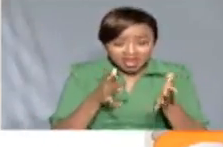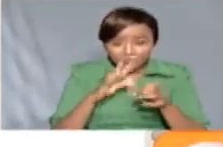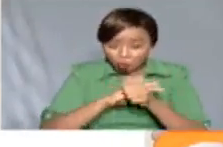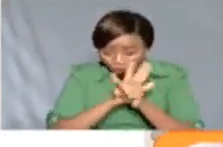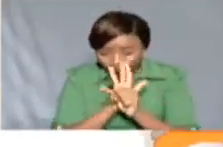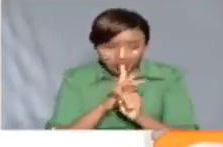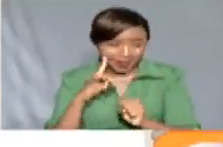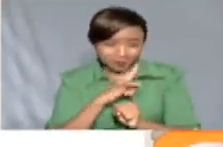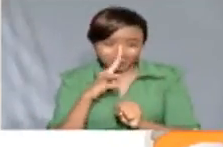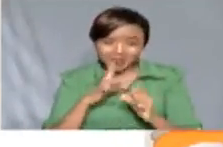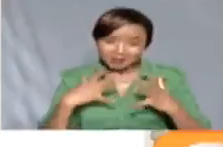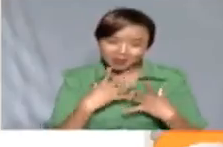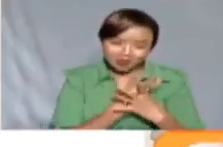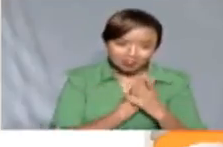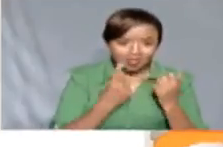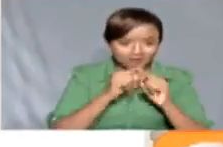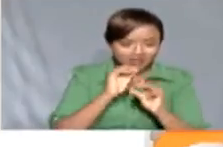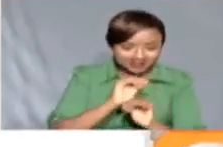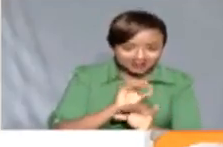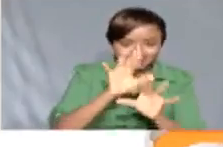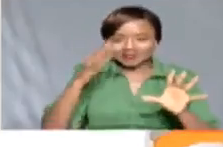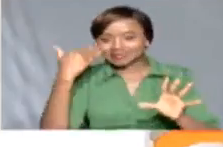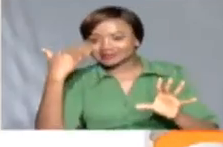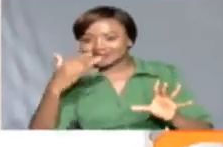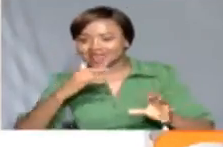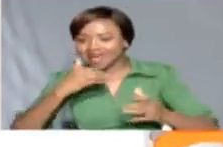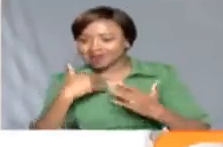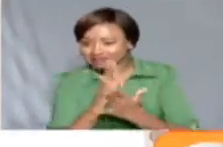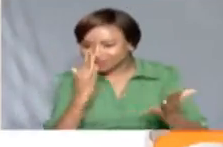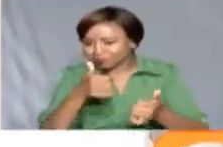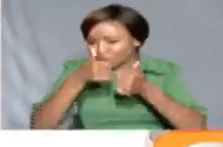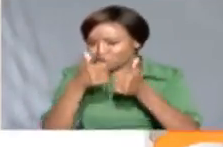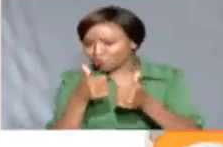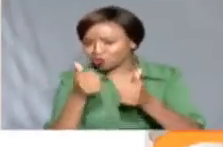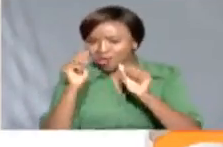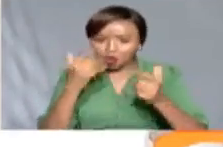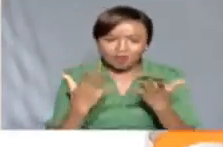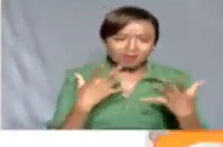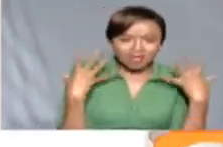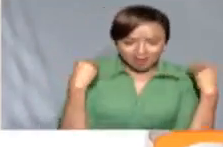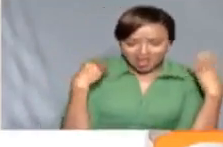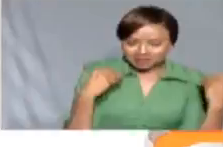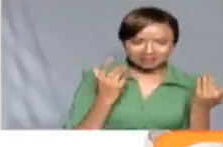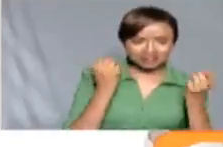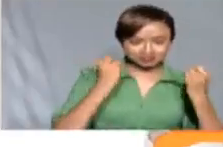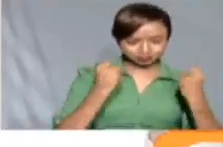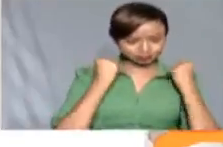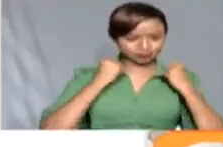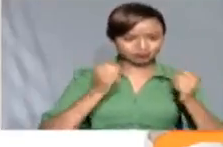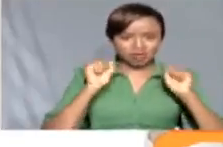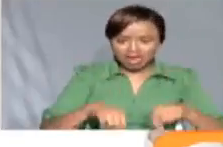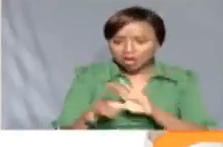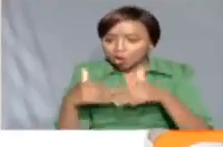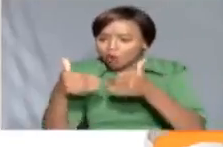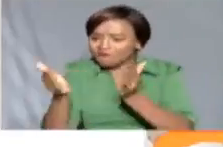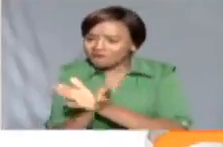of COVID-19, there can indeed be a silver lining, a new habit to be picked up or an old one to be discarded, a